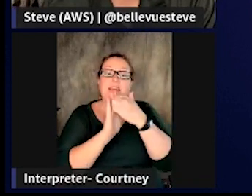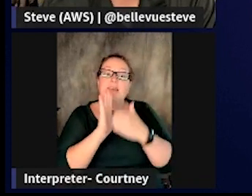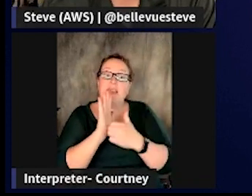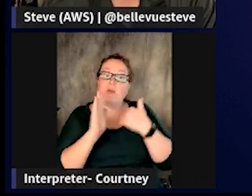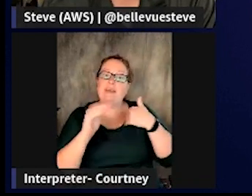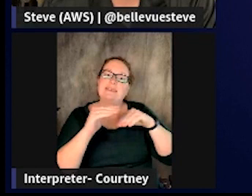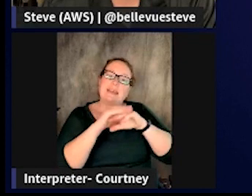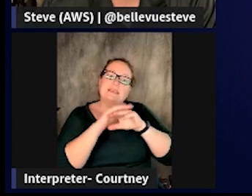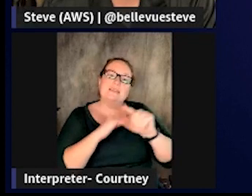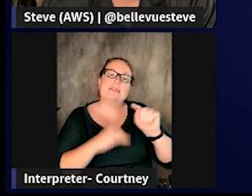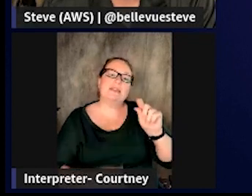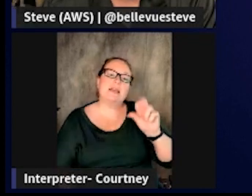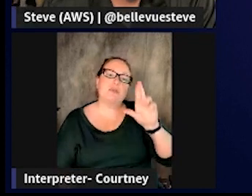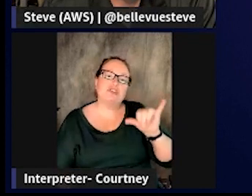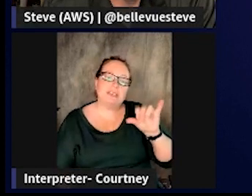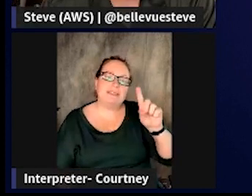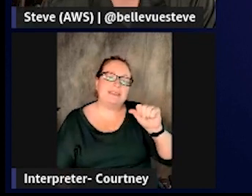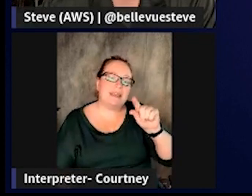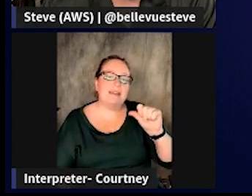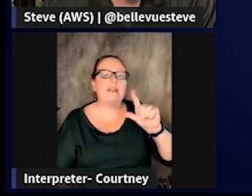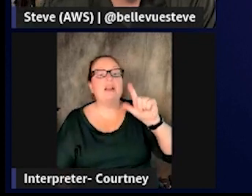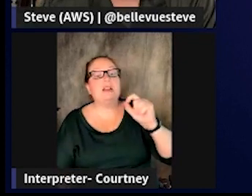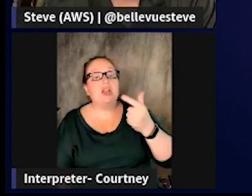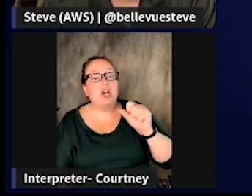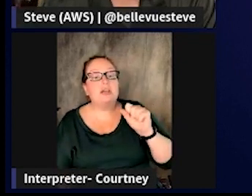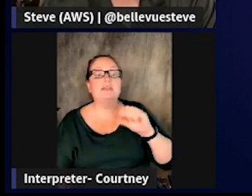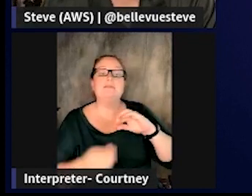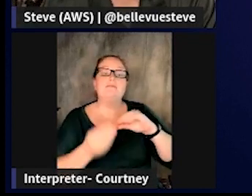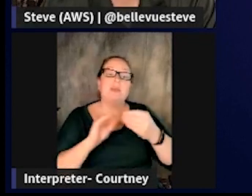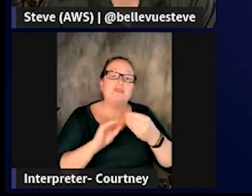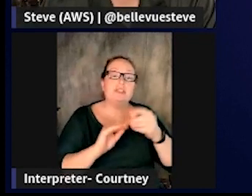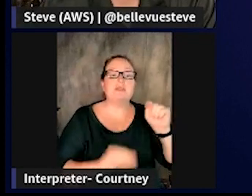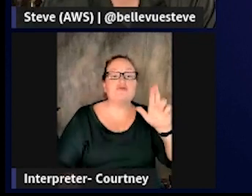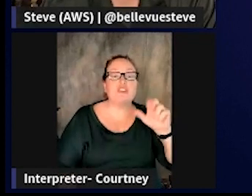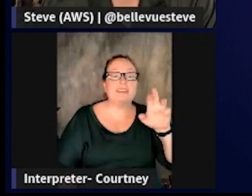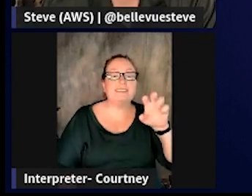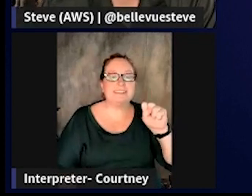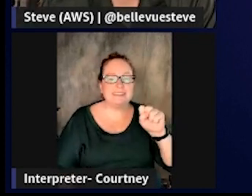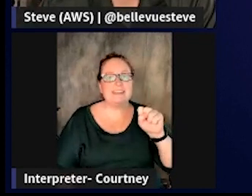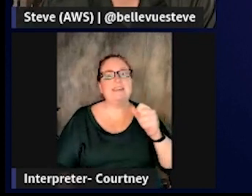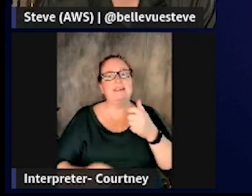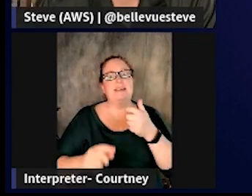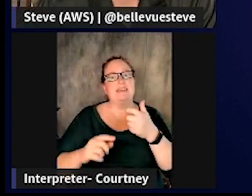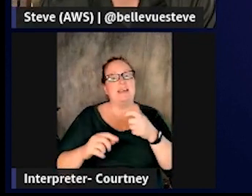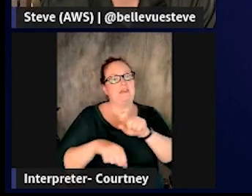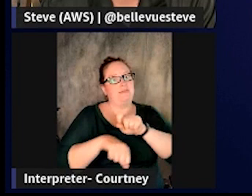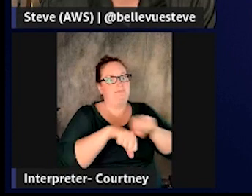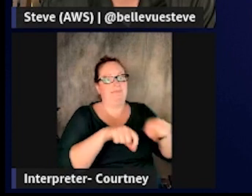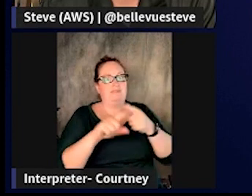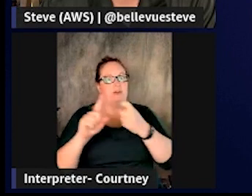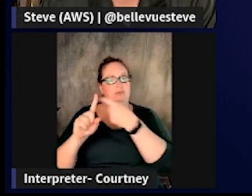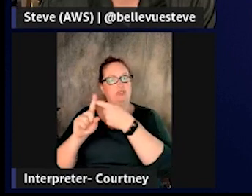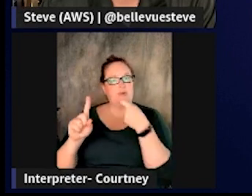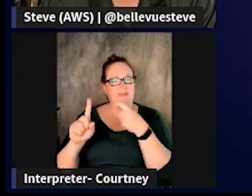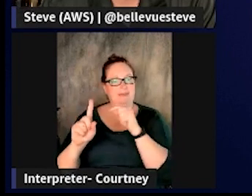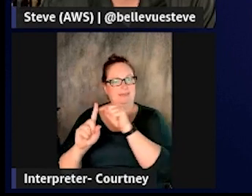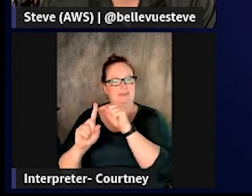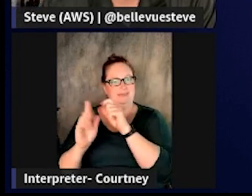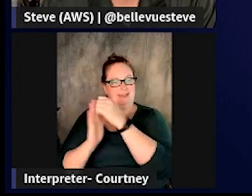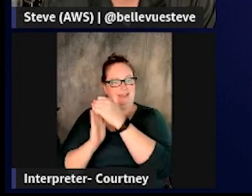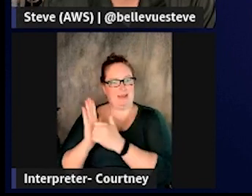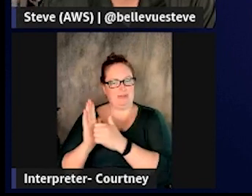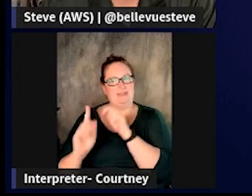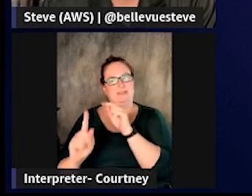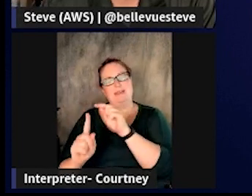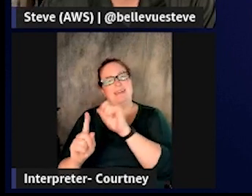telemetry data such as logs, metrics, and traces that are emitted by accounts that we call source accounts. And those are the accounts that your workloads